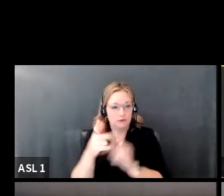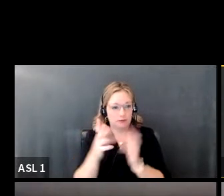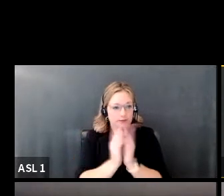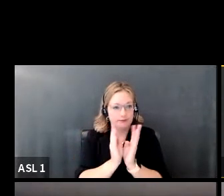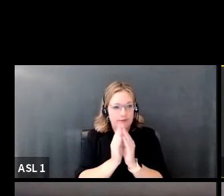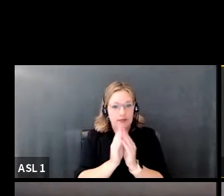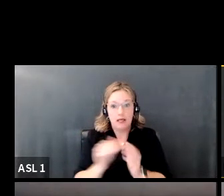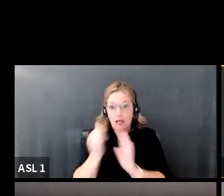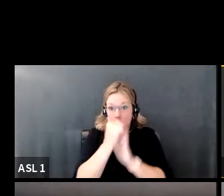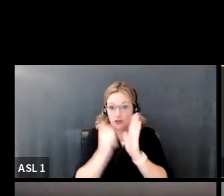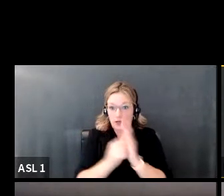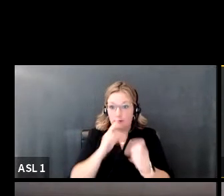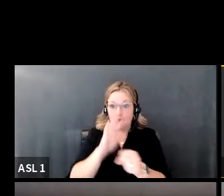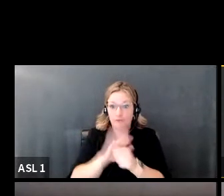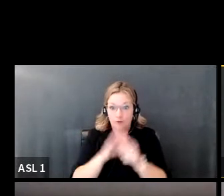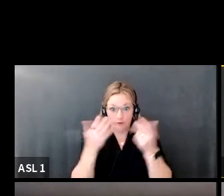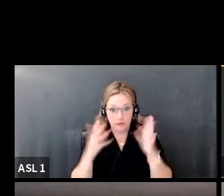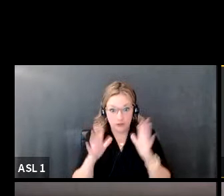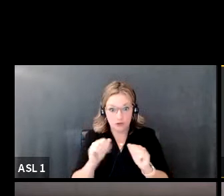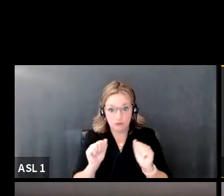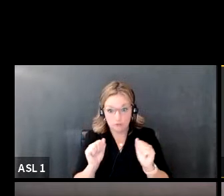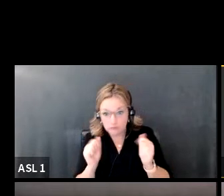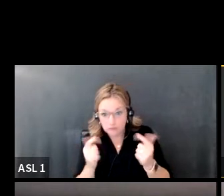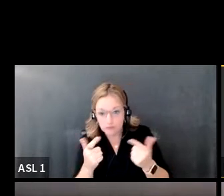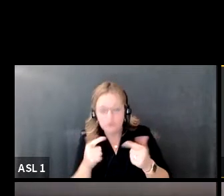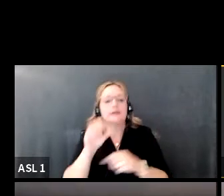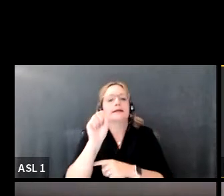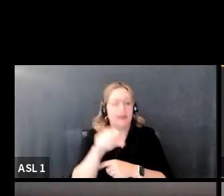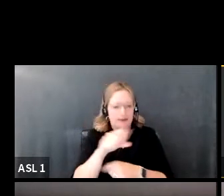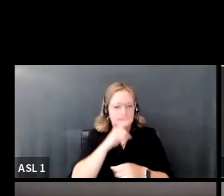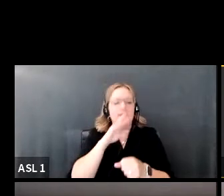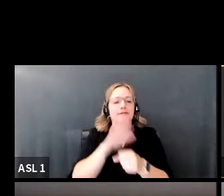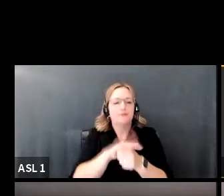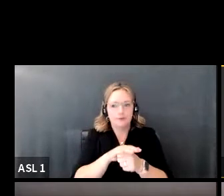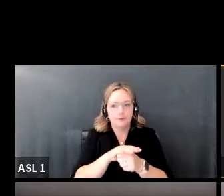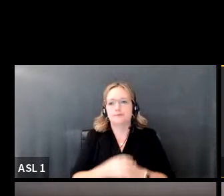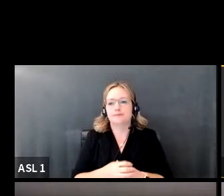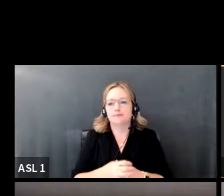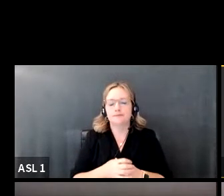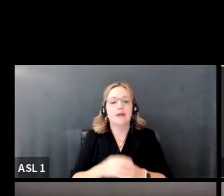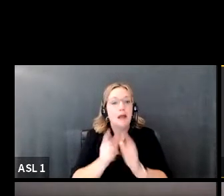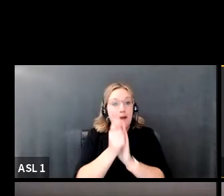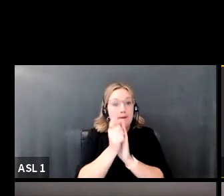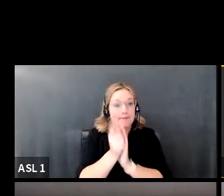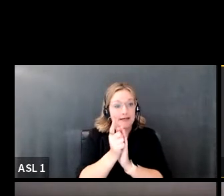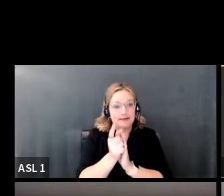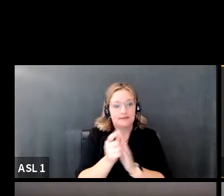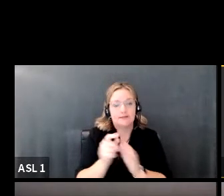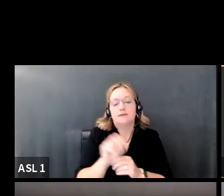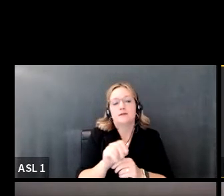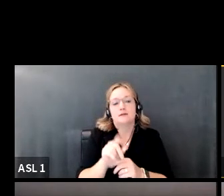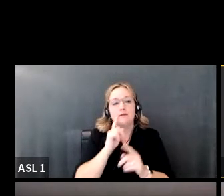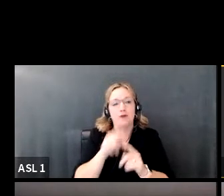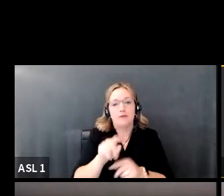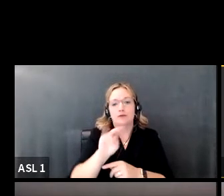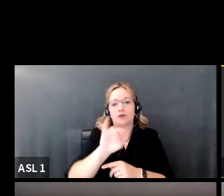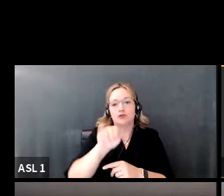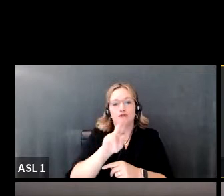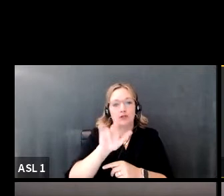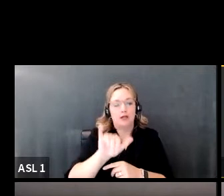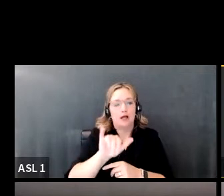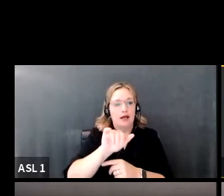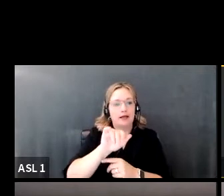agenda confirmed confirmed thank you confirmation of minutes minutes 15 of the 20th of july